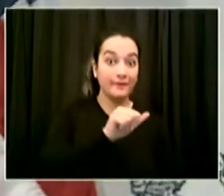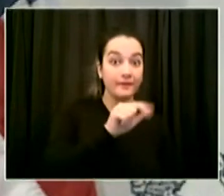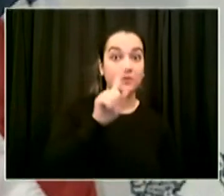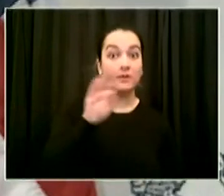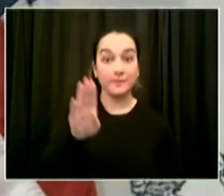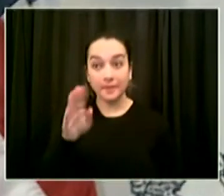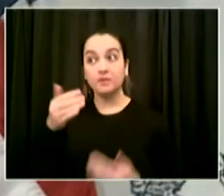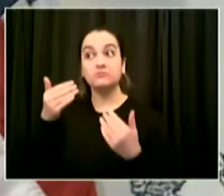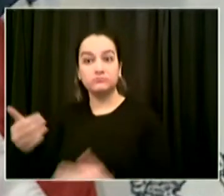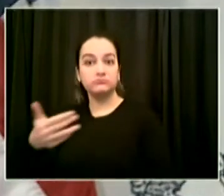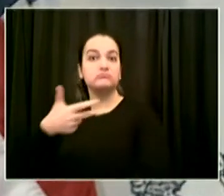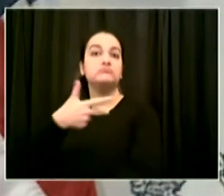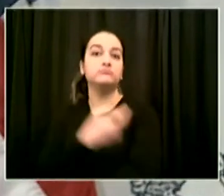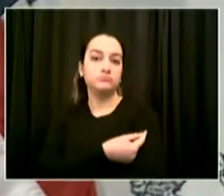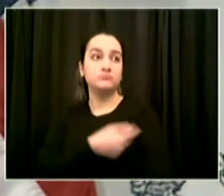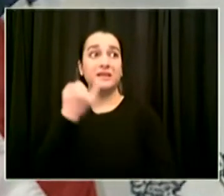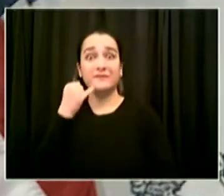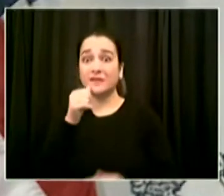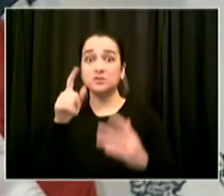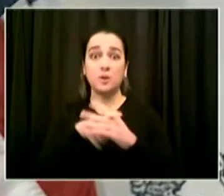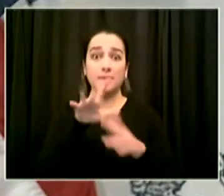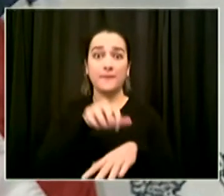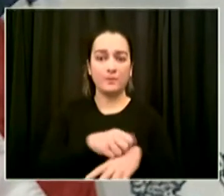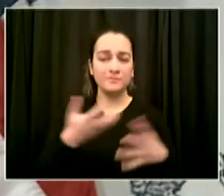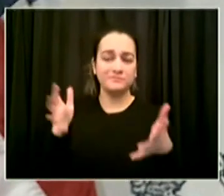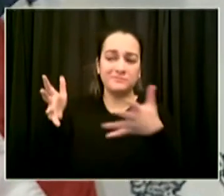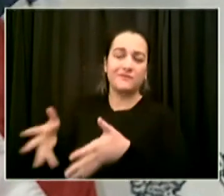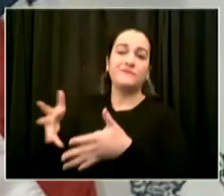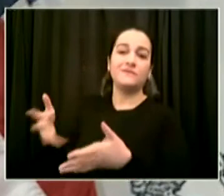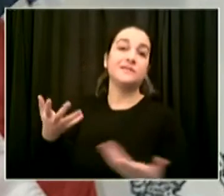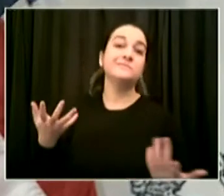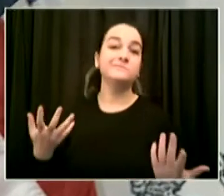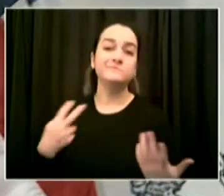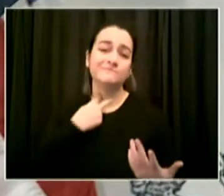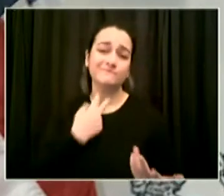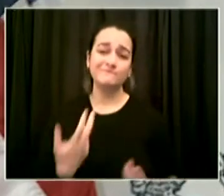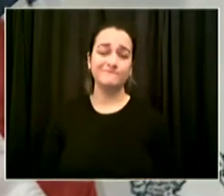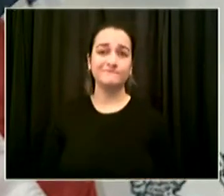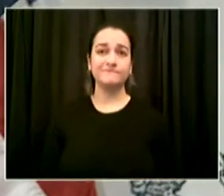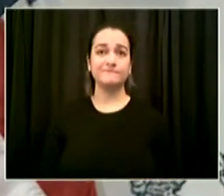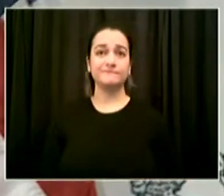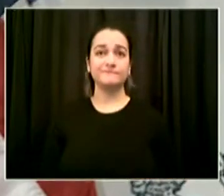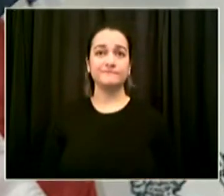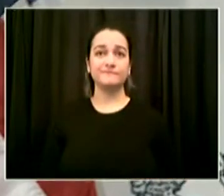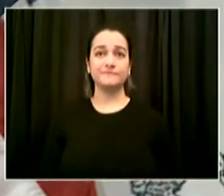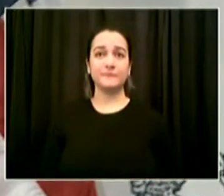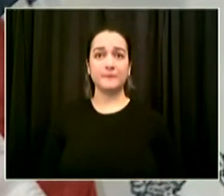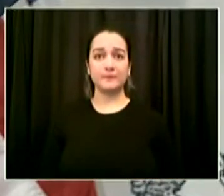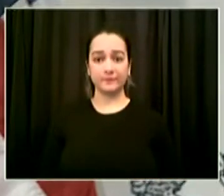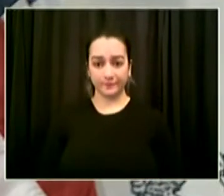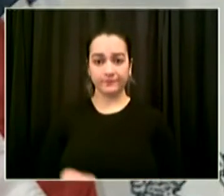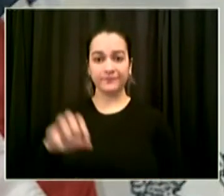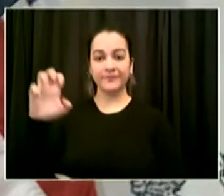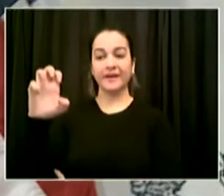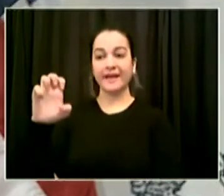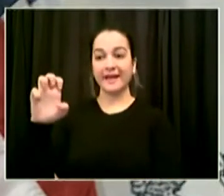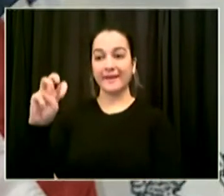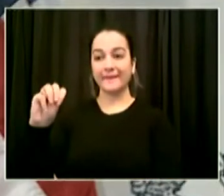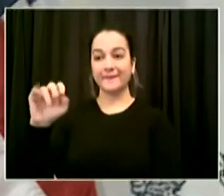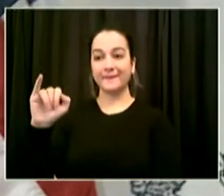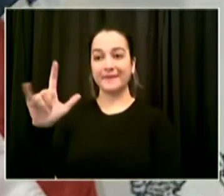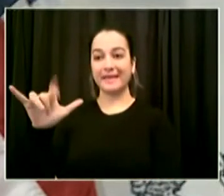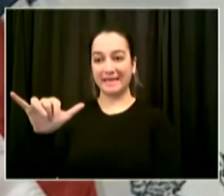from New York 1. Good morning, Mr. Mayor. Hey, Emily, how you been? I'm well. I hope you're well, too. Some questions on behalf